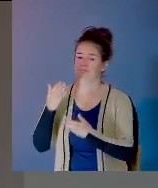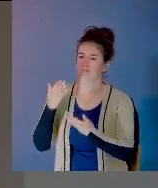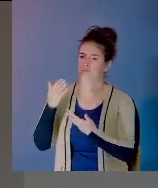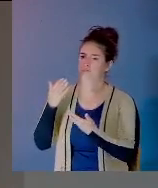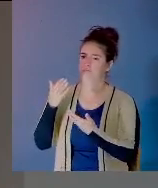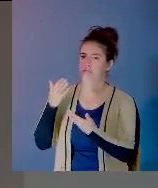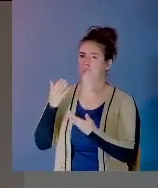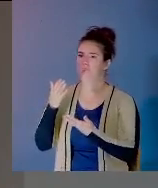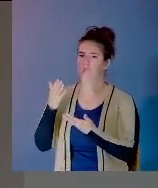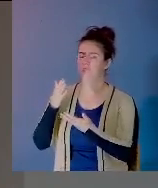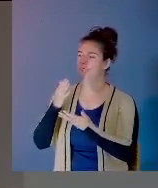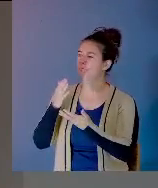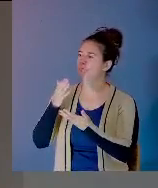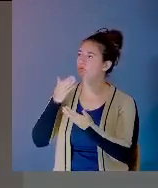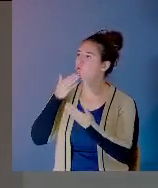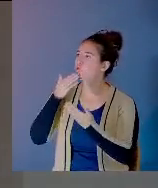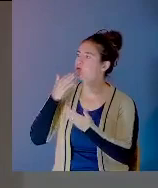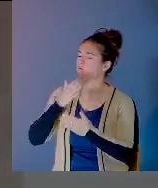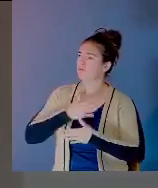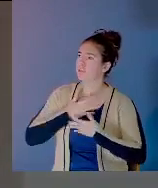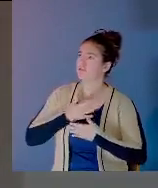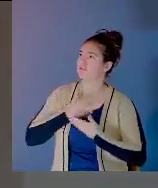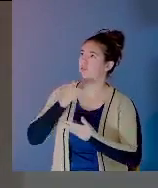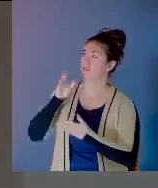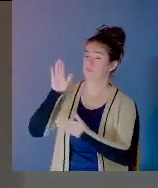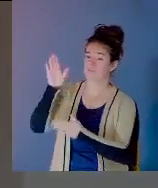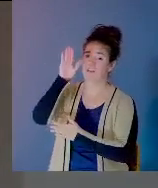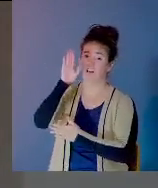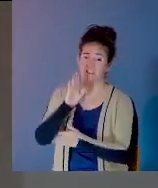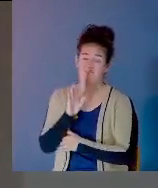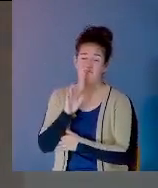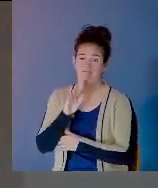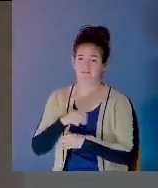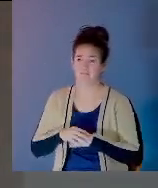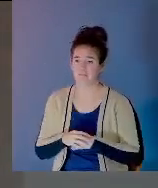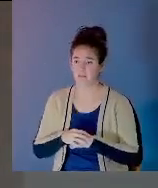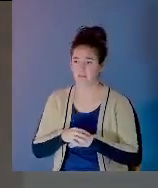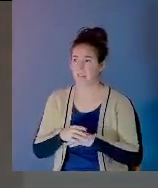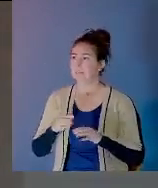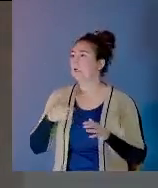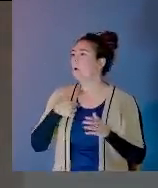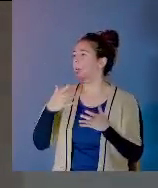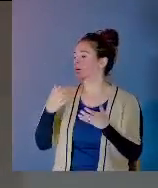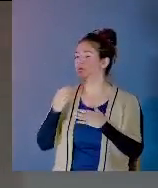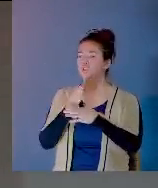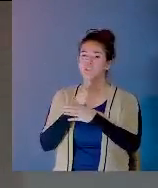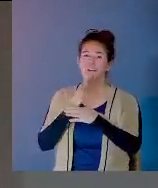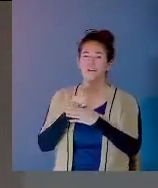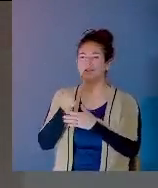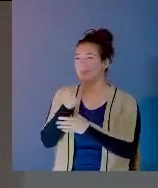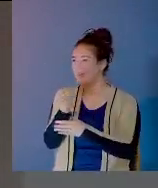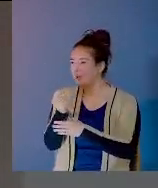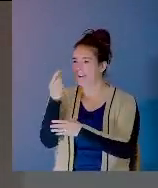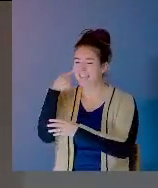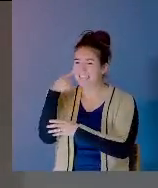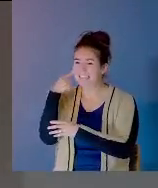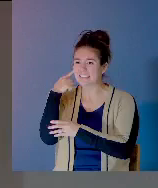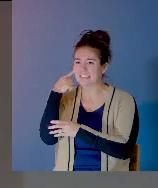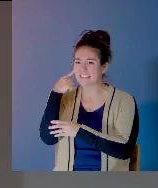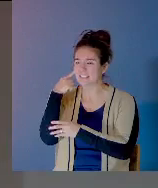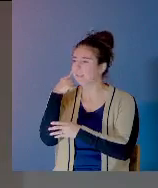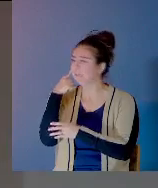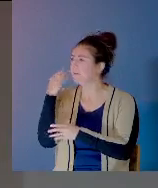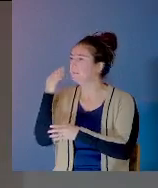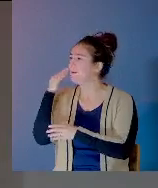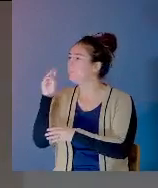much to be thankful for. And I just want to share a few thoughts. And Pastor Mike already kind of set the stage for us